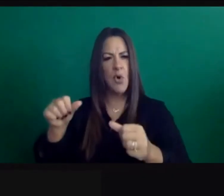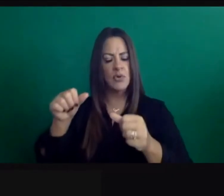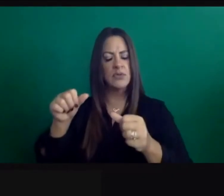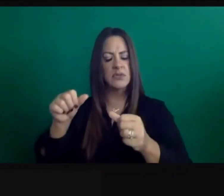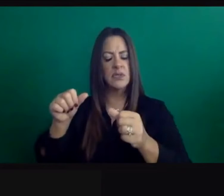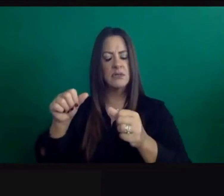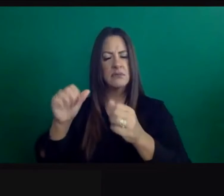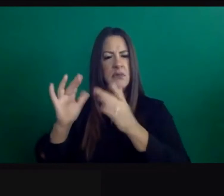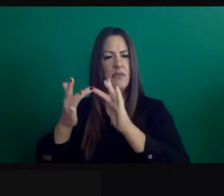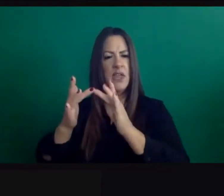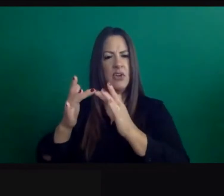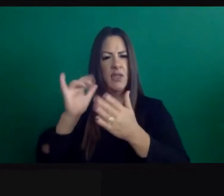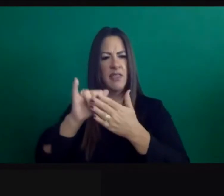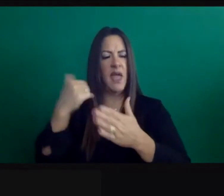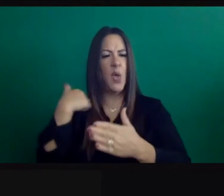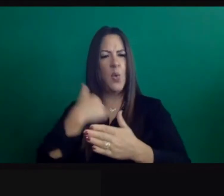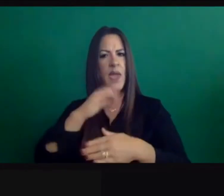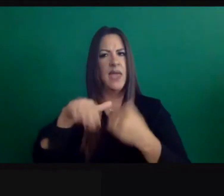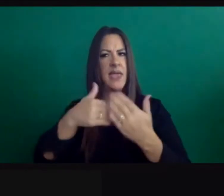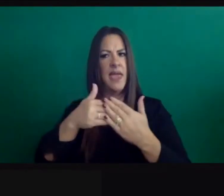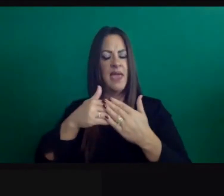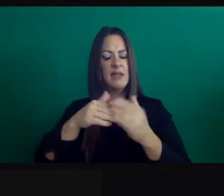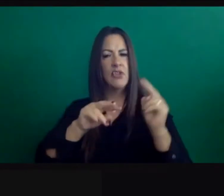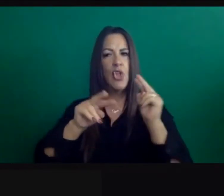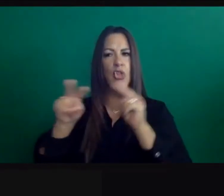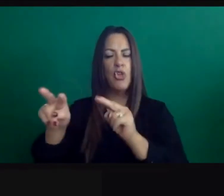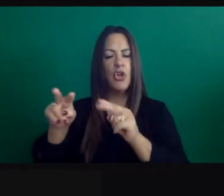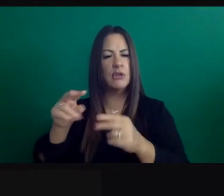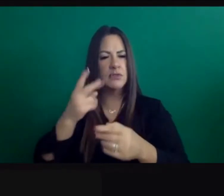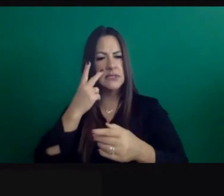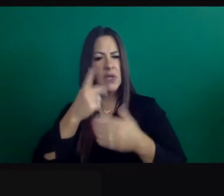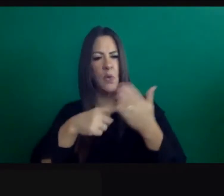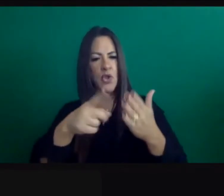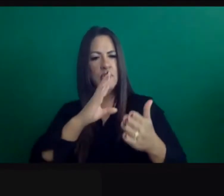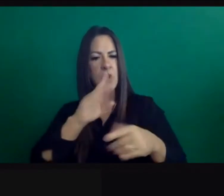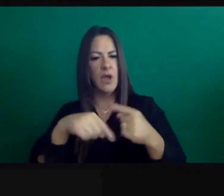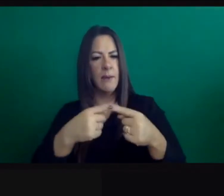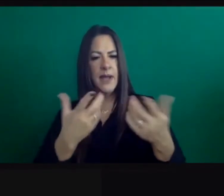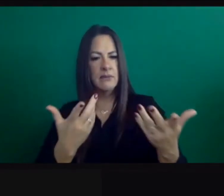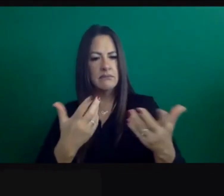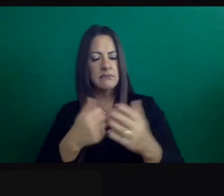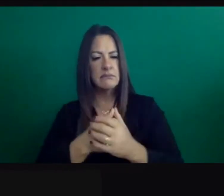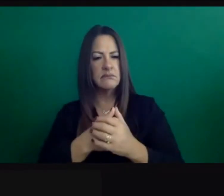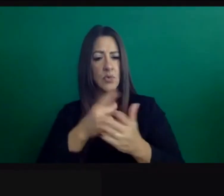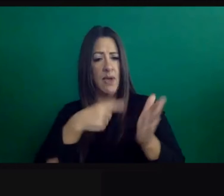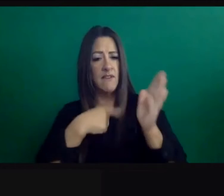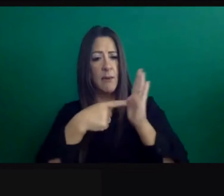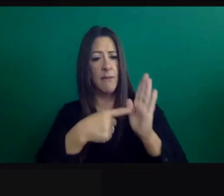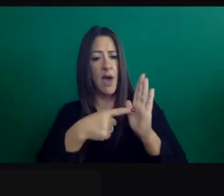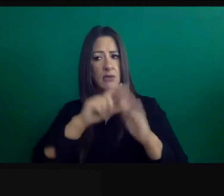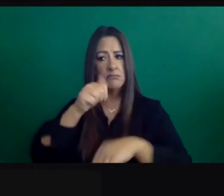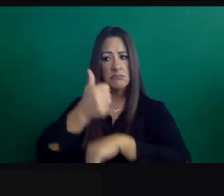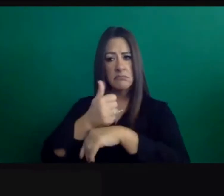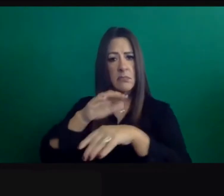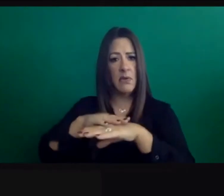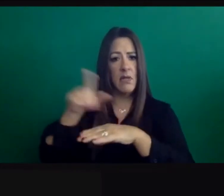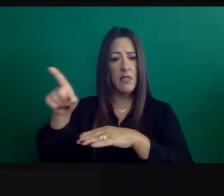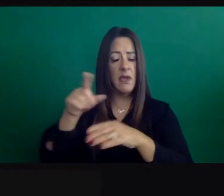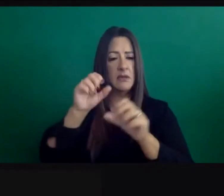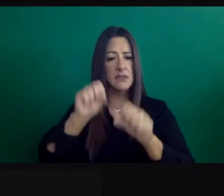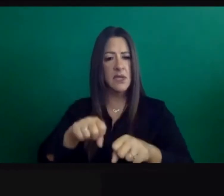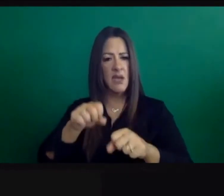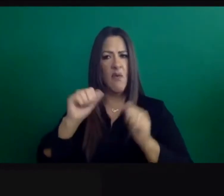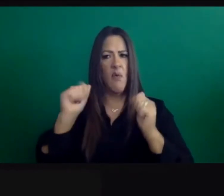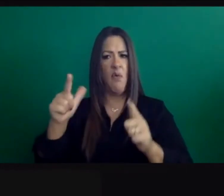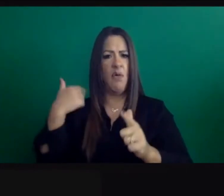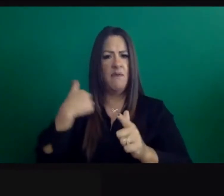of the state? Is there something that people can look at to see the model 4 weeks out for their region so that they can get a